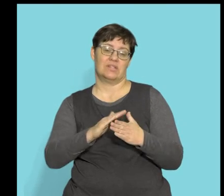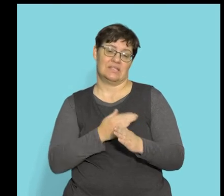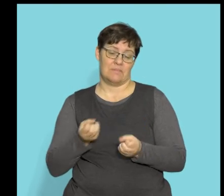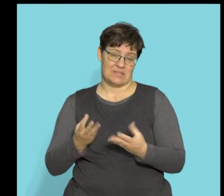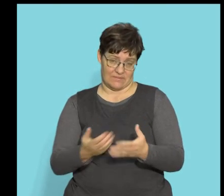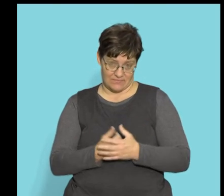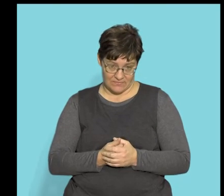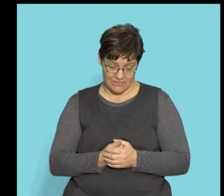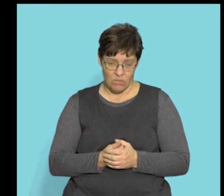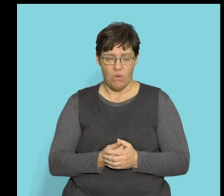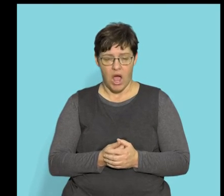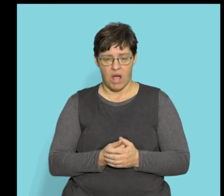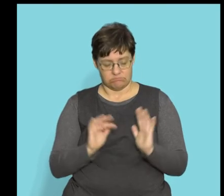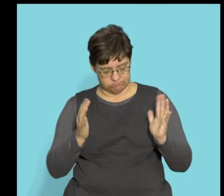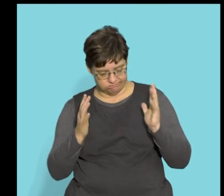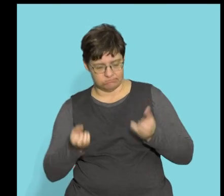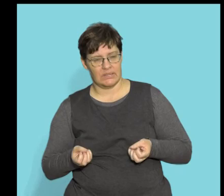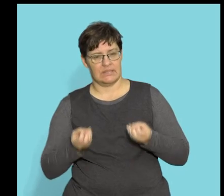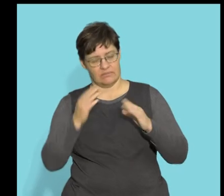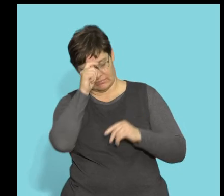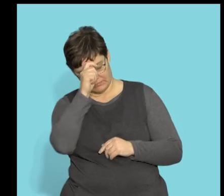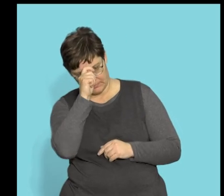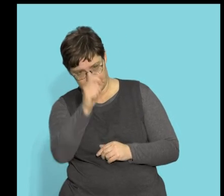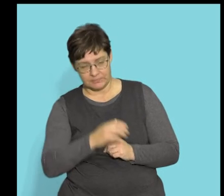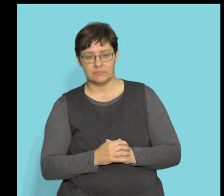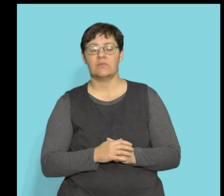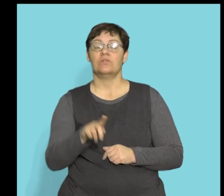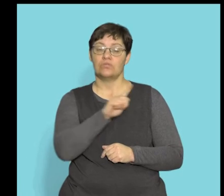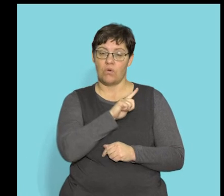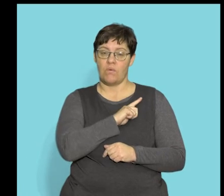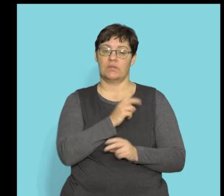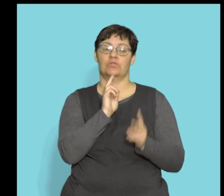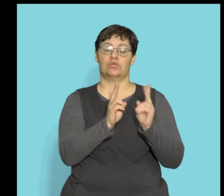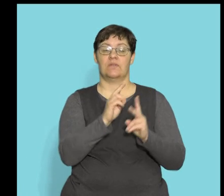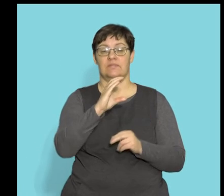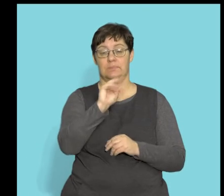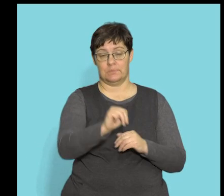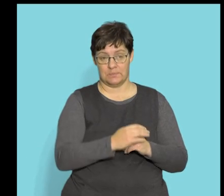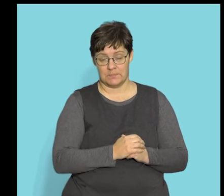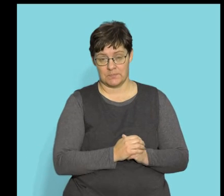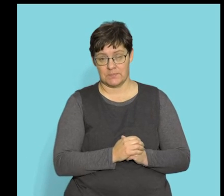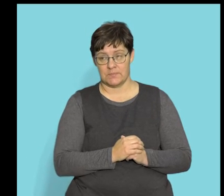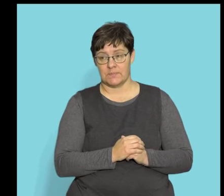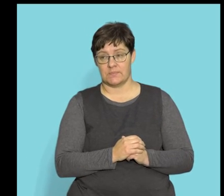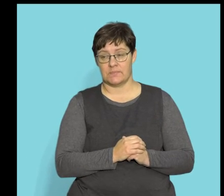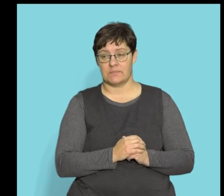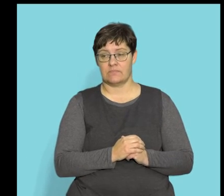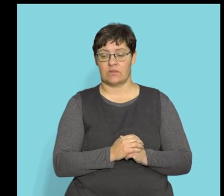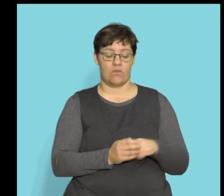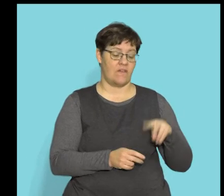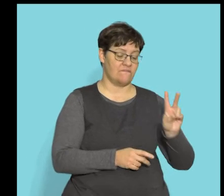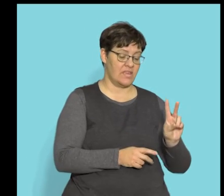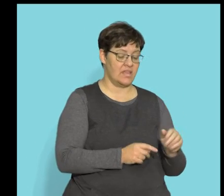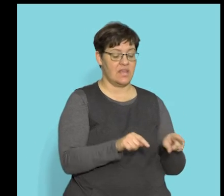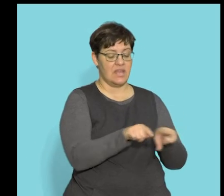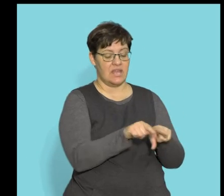always have to give him credit for his working. So my perpendicular height is actually, in fact, 12 centimeters. So